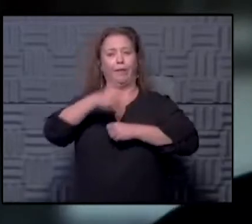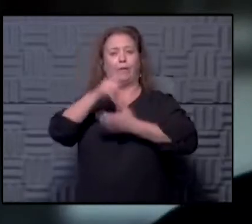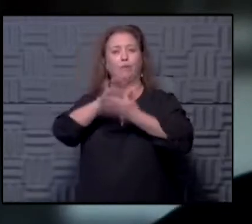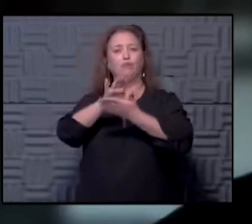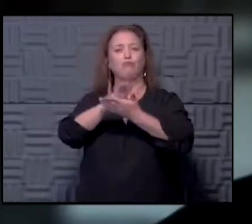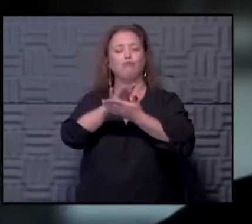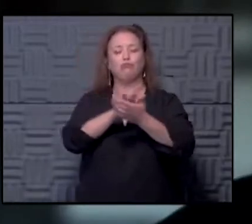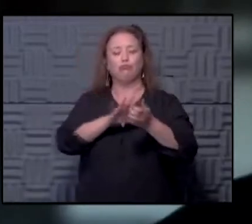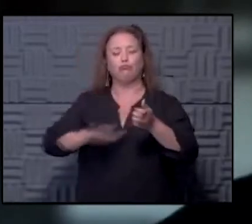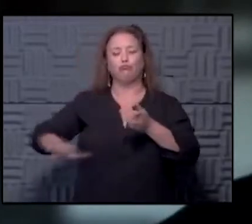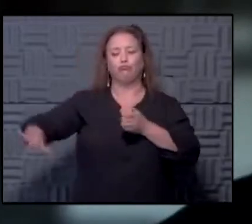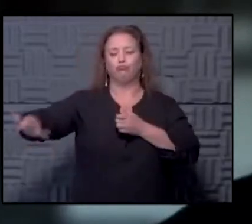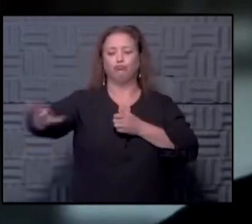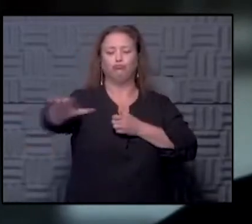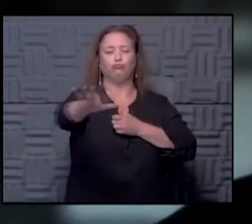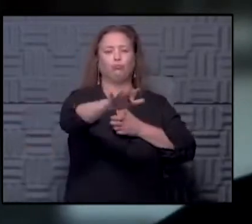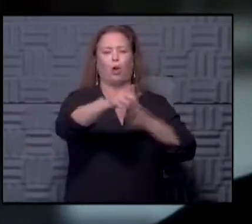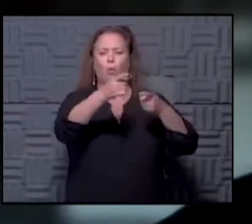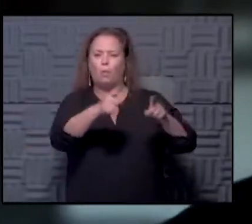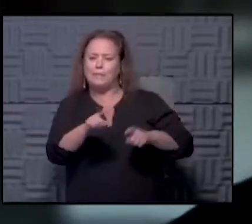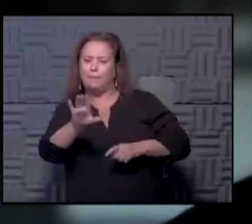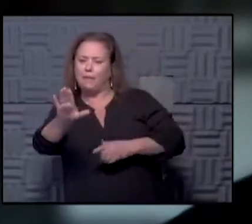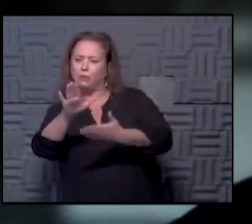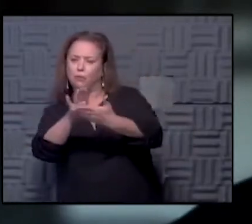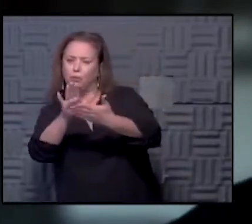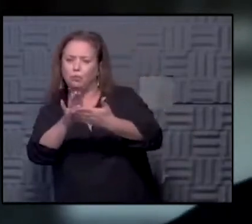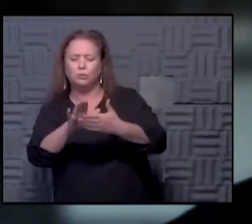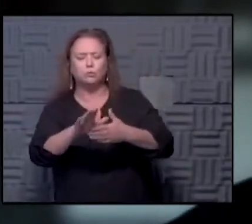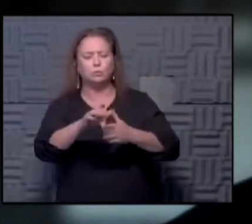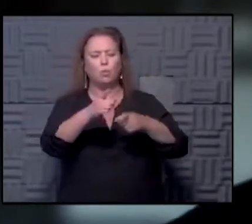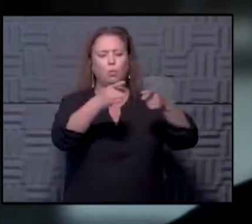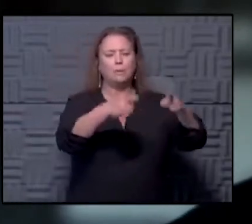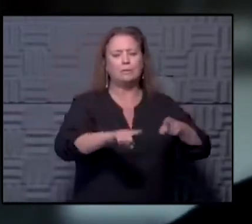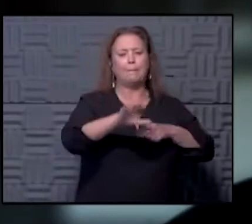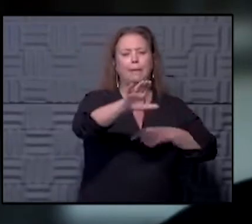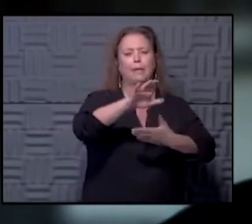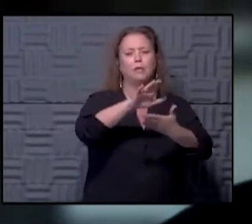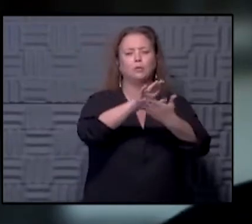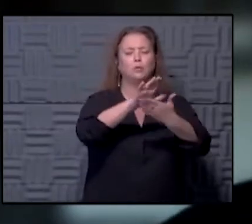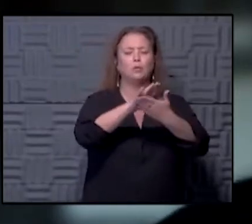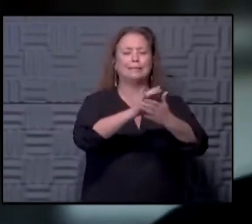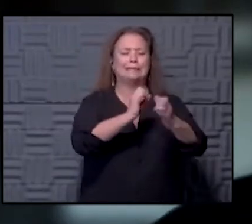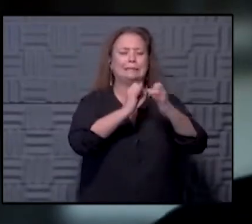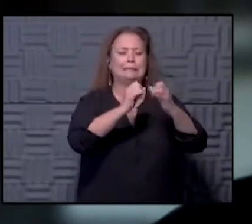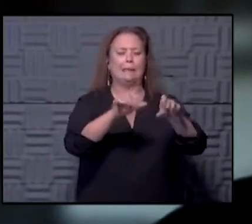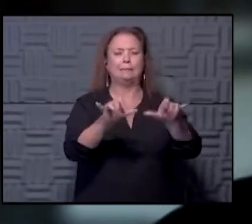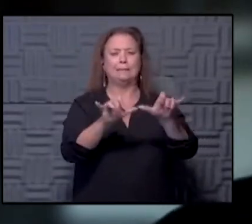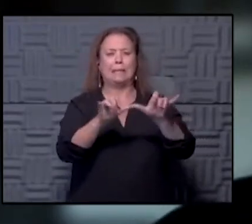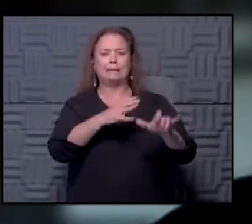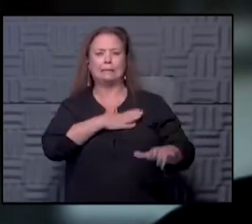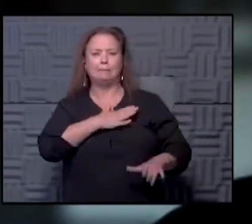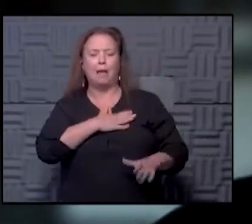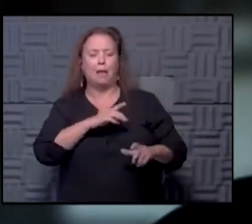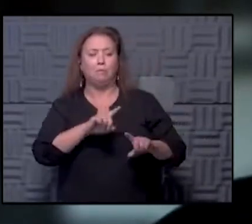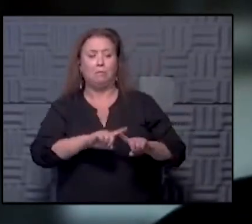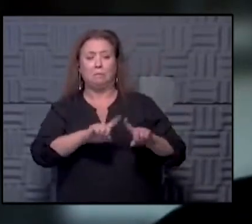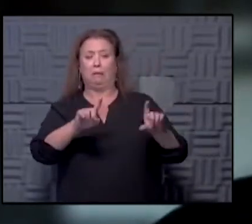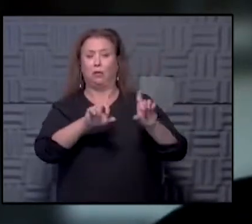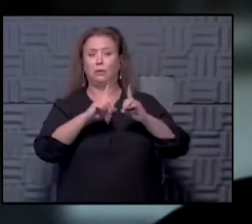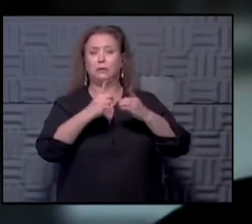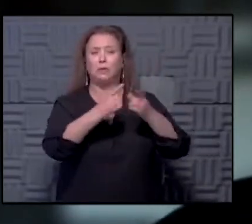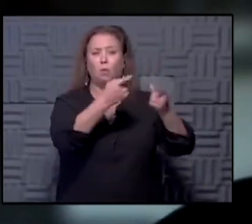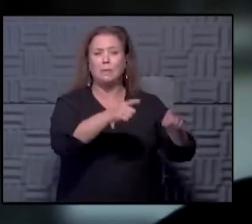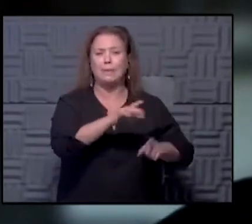around me, what's happening there, or what's happening in other states with schools that are similar sizes to me. And I think